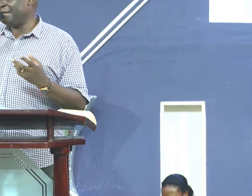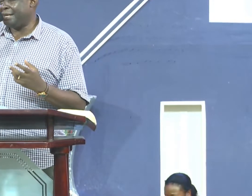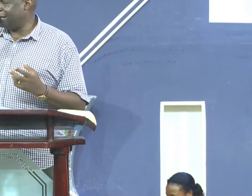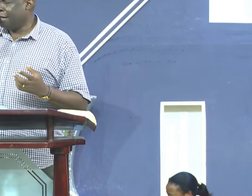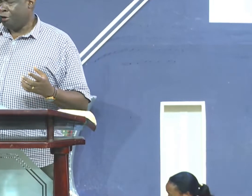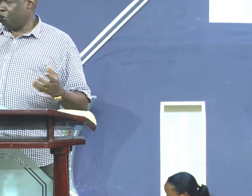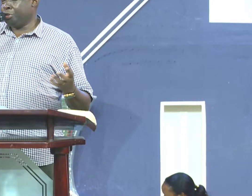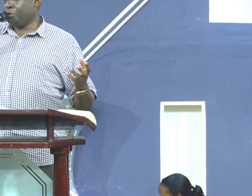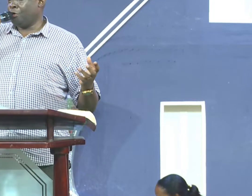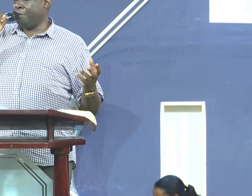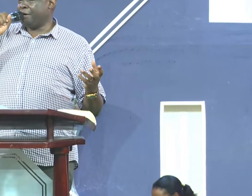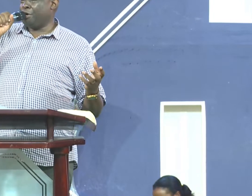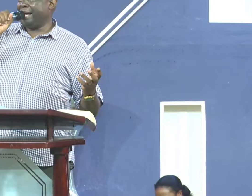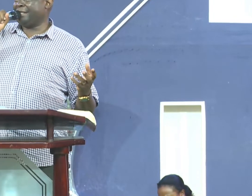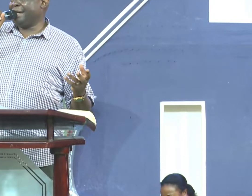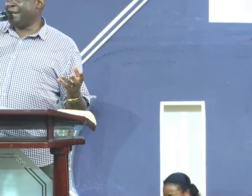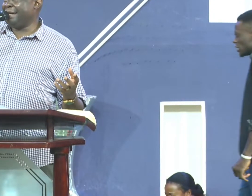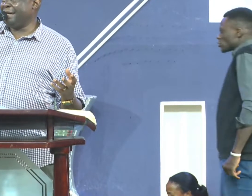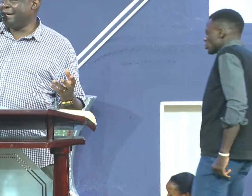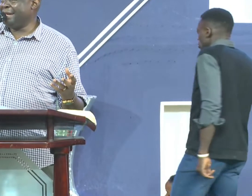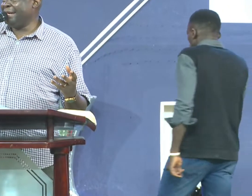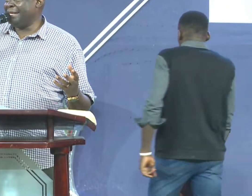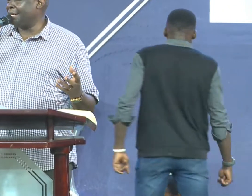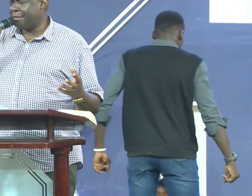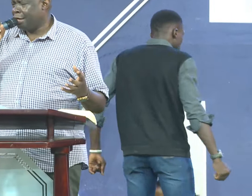gaffe otukumiko nate